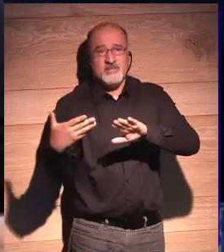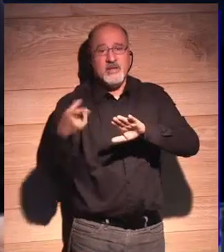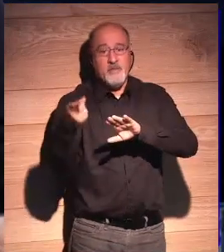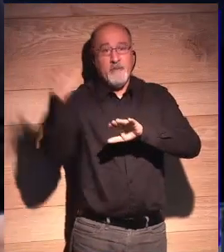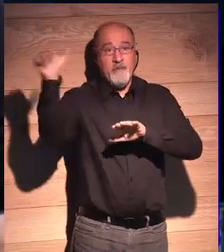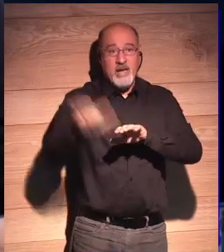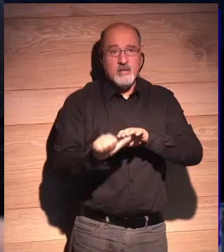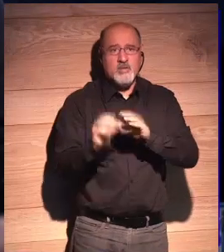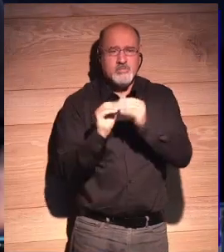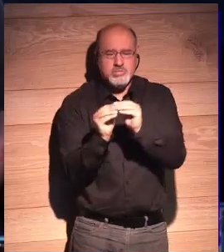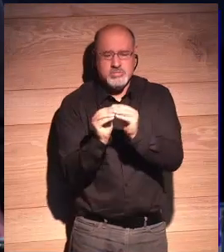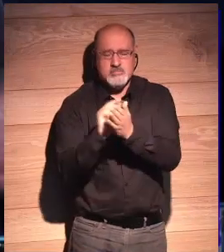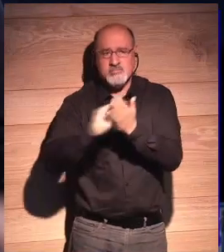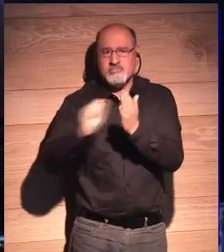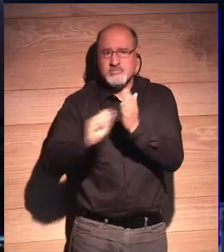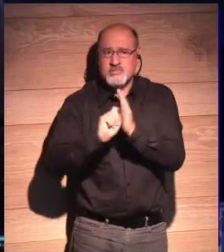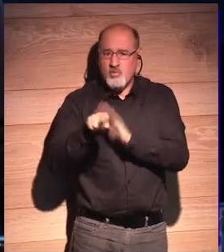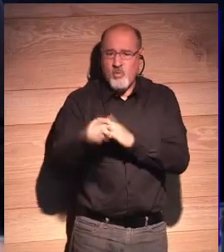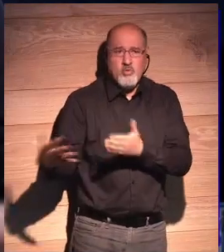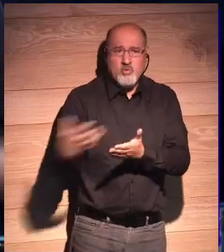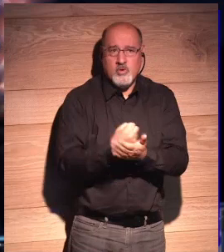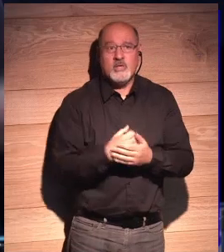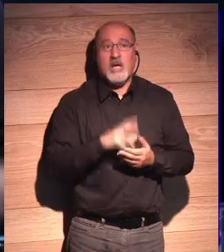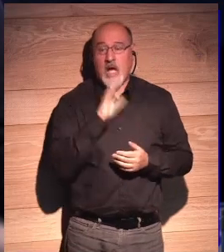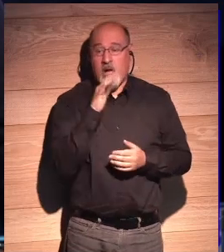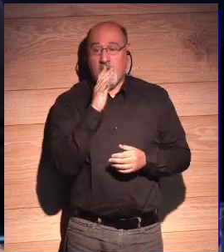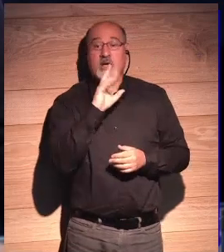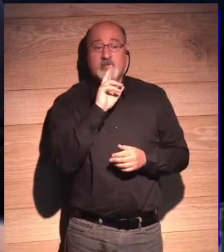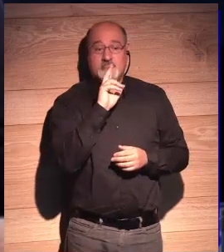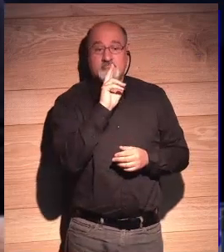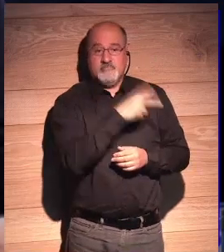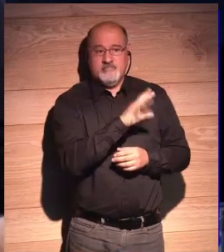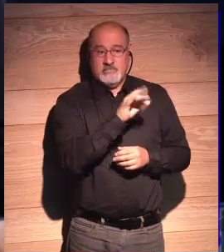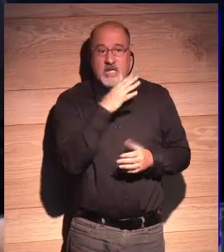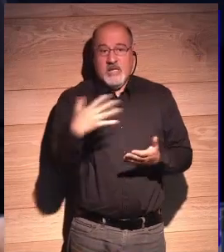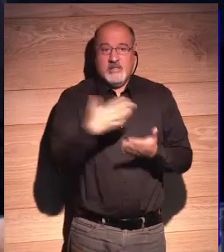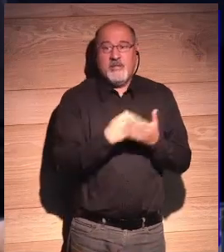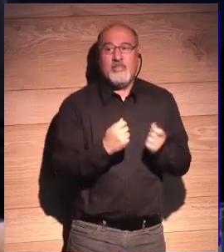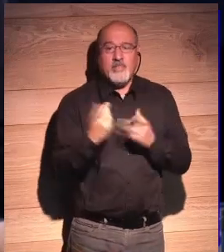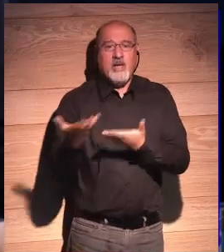I now kind of wish that I had just given them all to somebody else, because